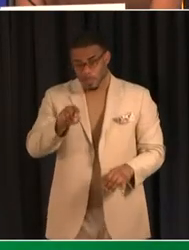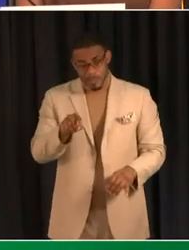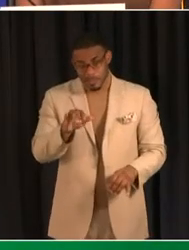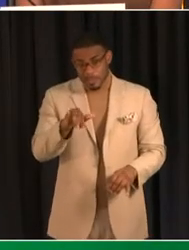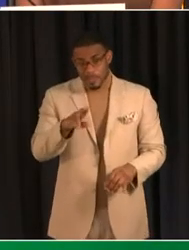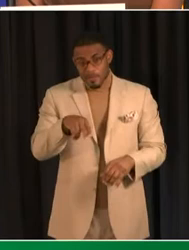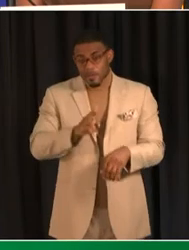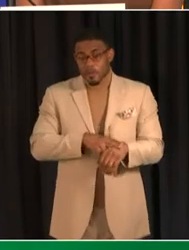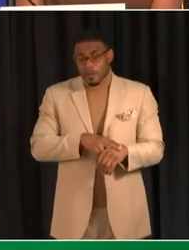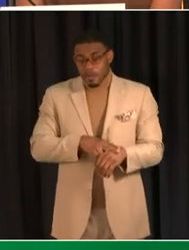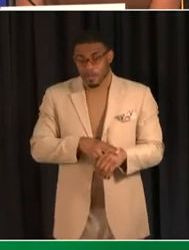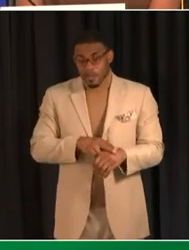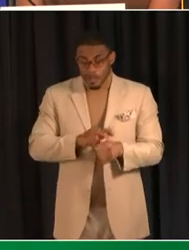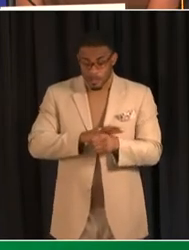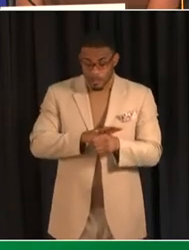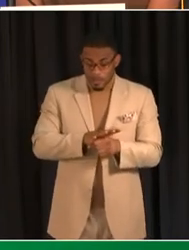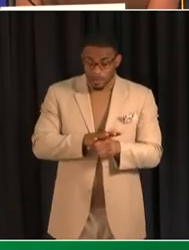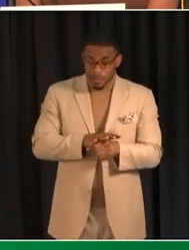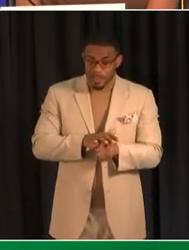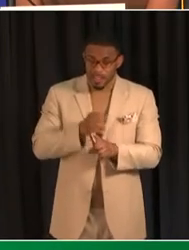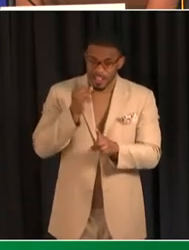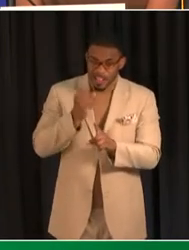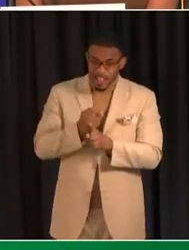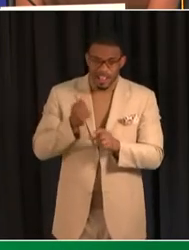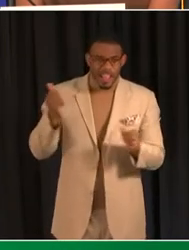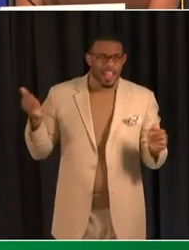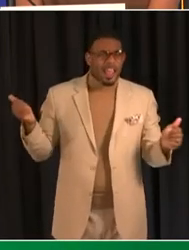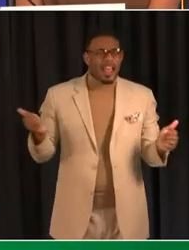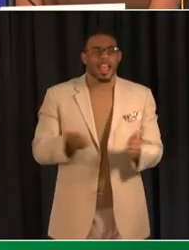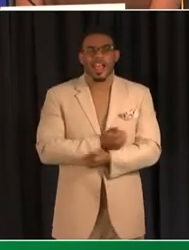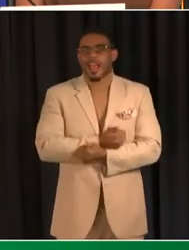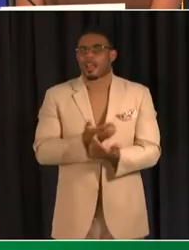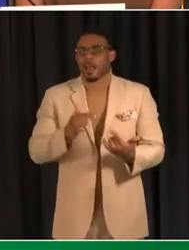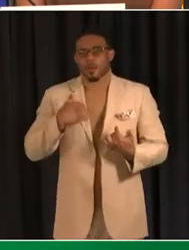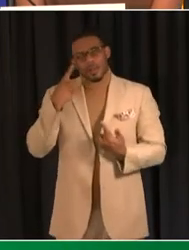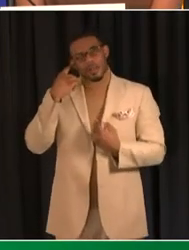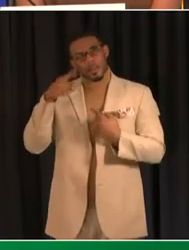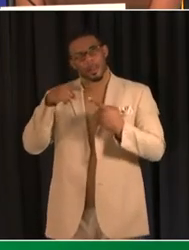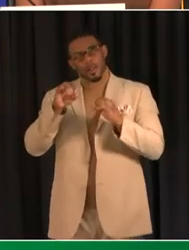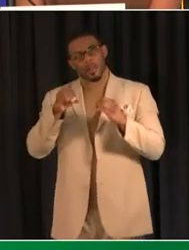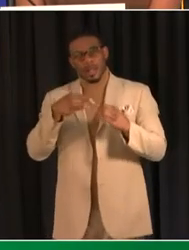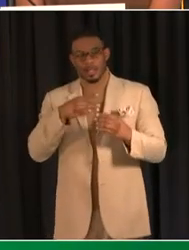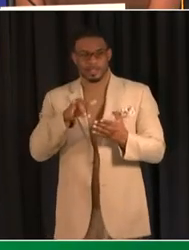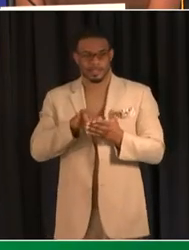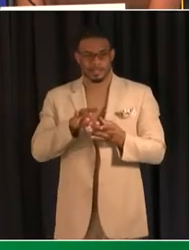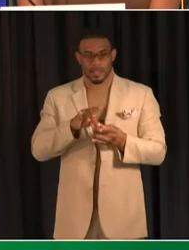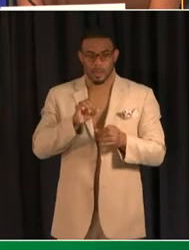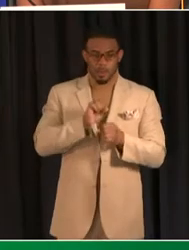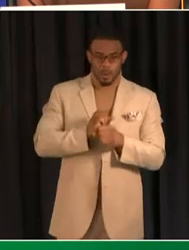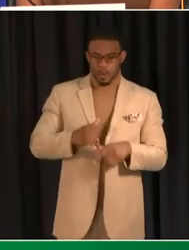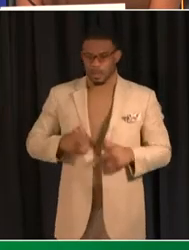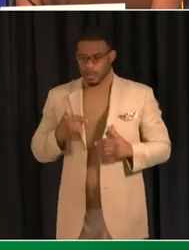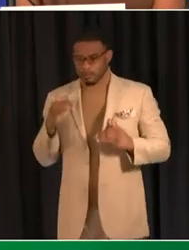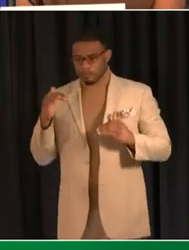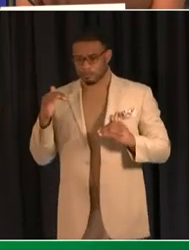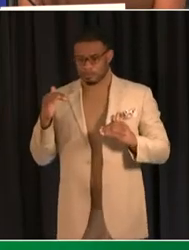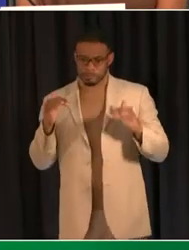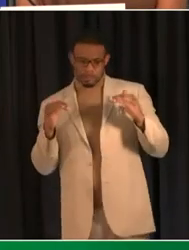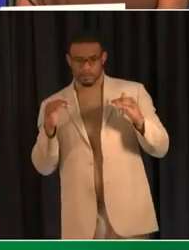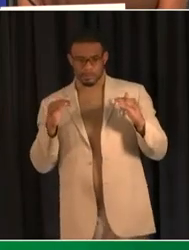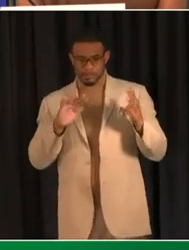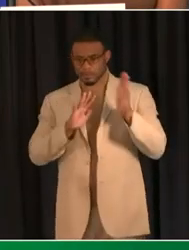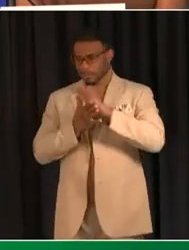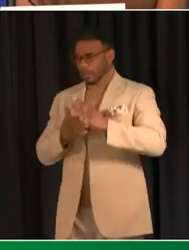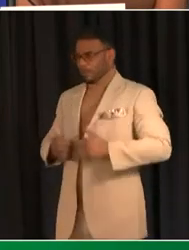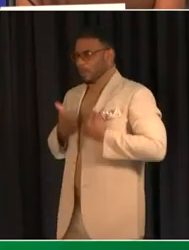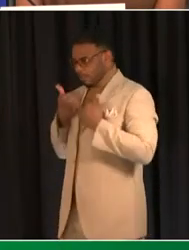question that COVID-19 has fundamentally shifted the way we think of the office. I like to say that work-life kind of just